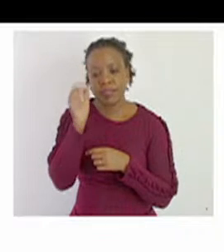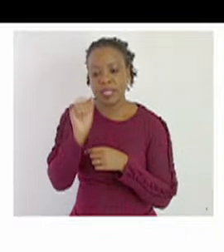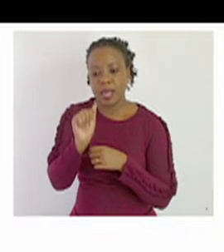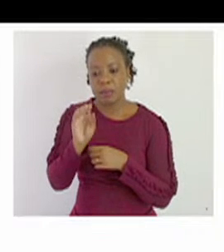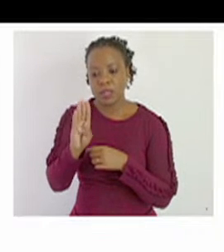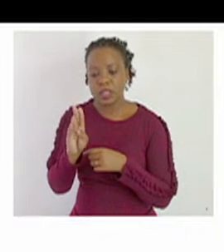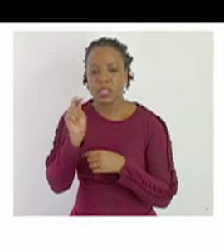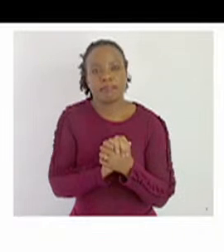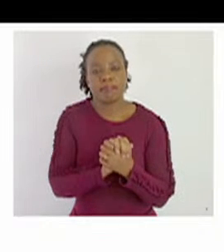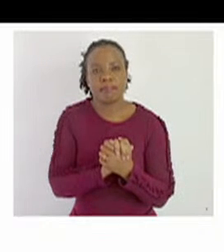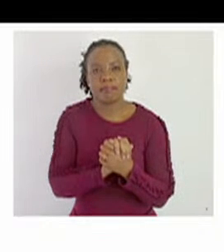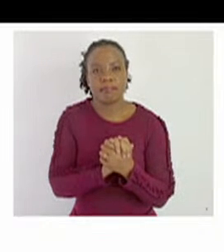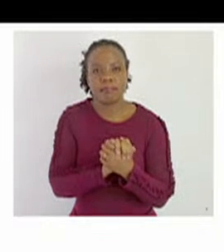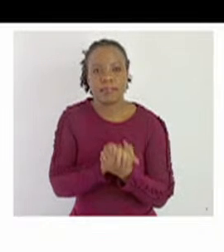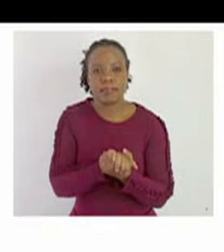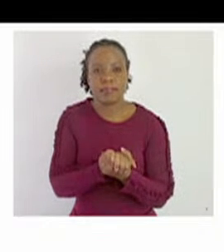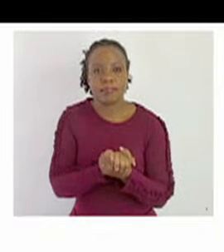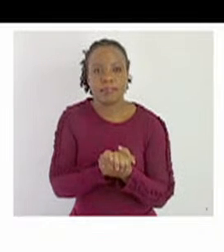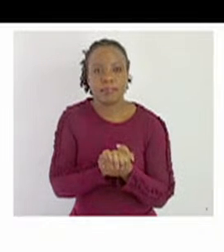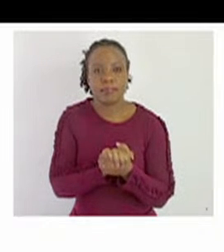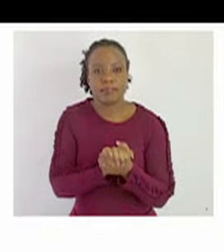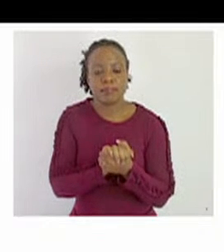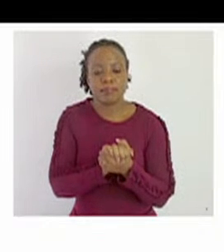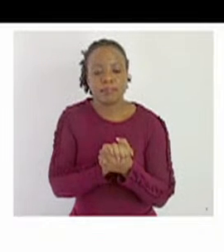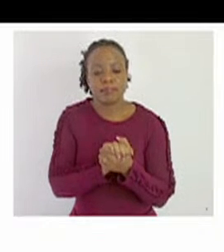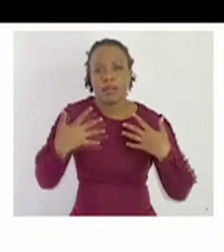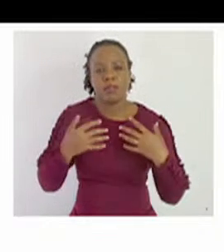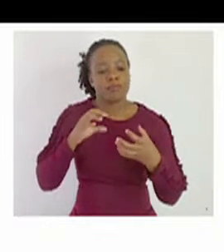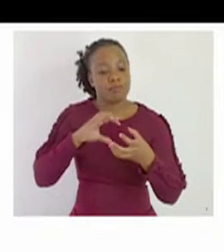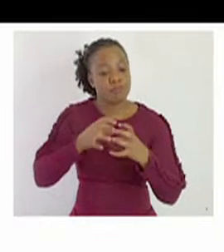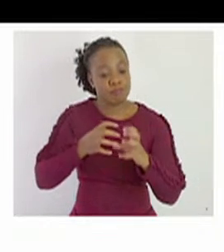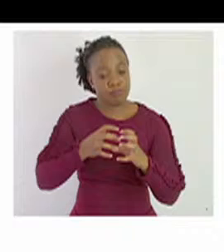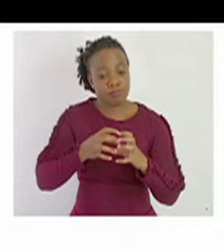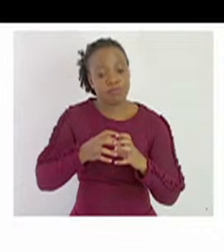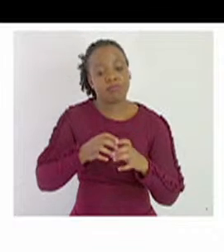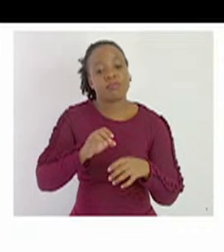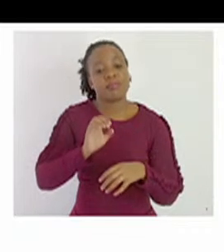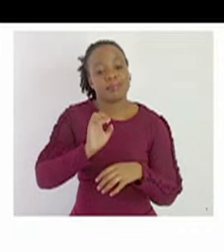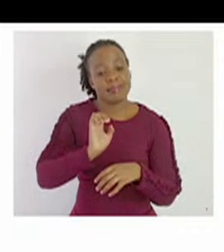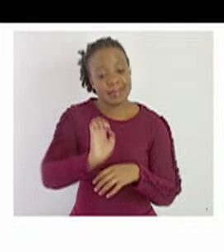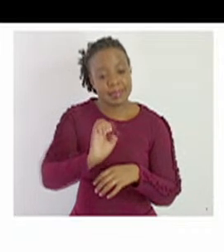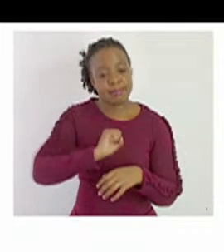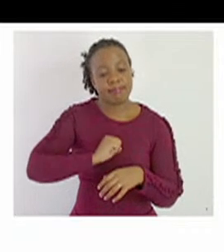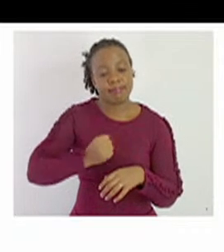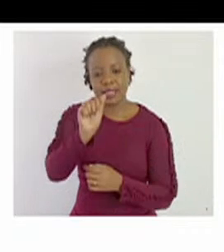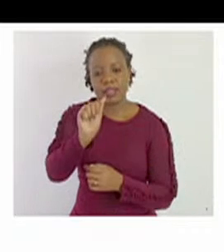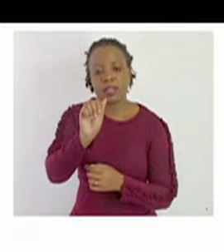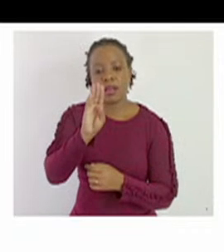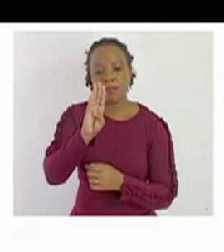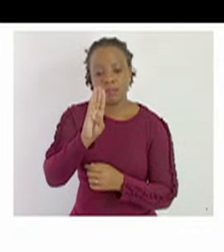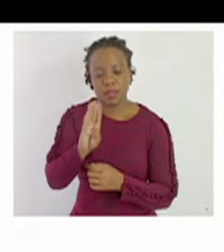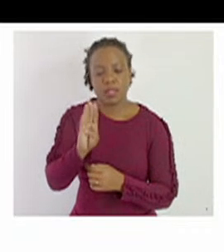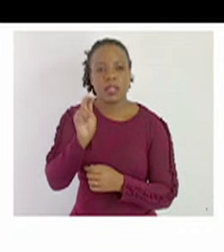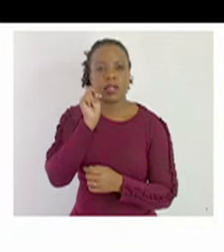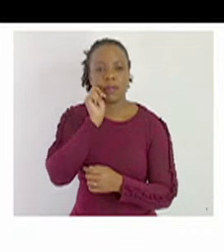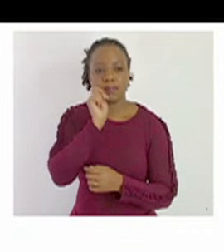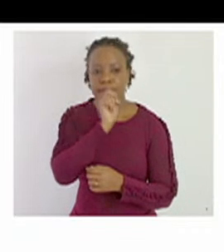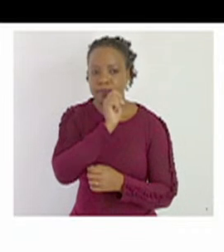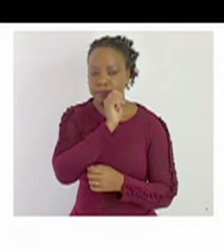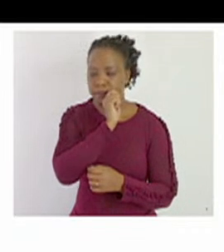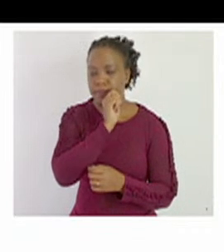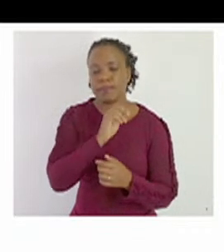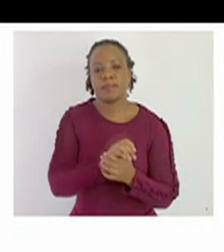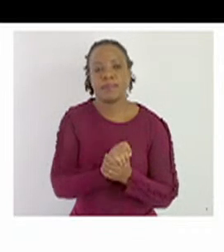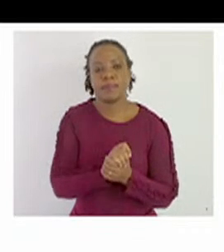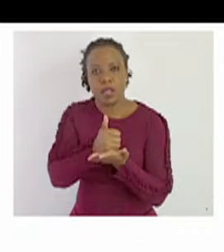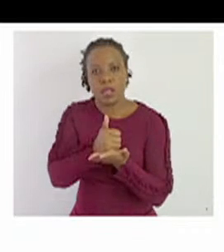knowledge. A few examples of news of his son's success. So father